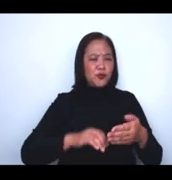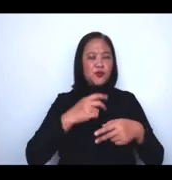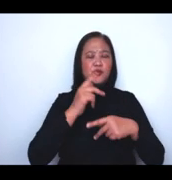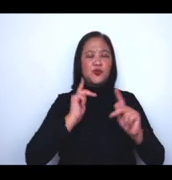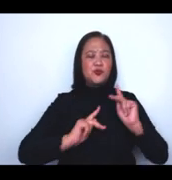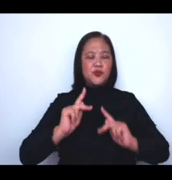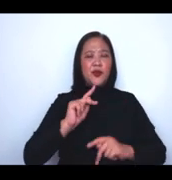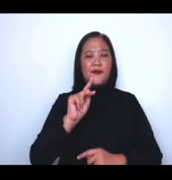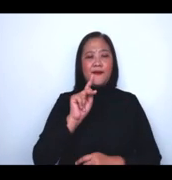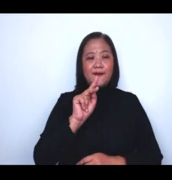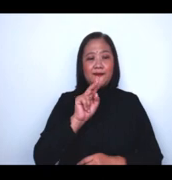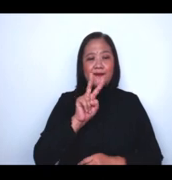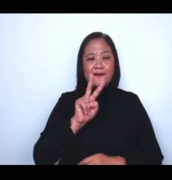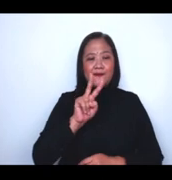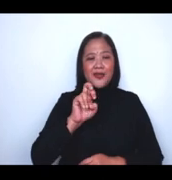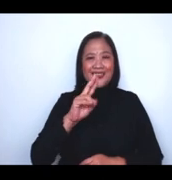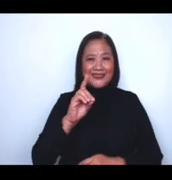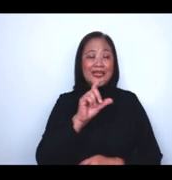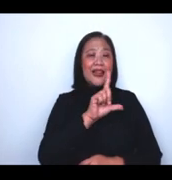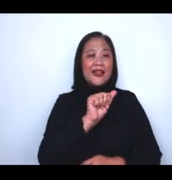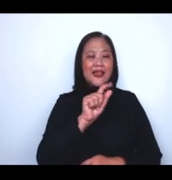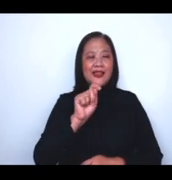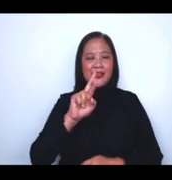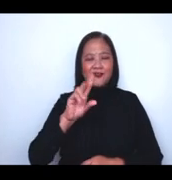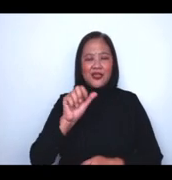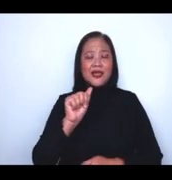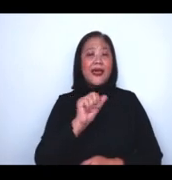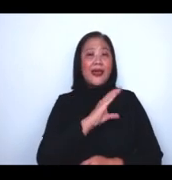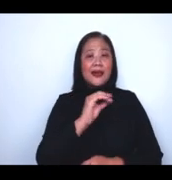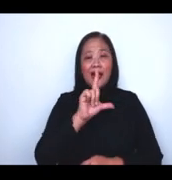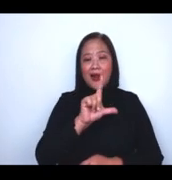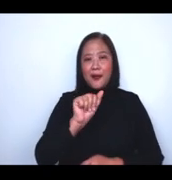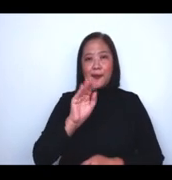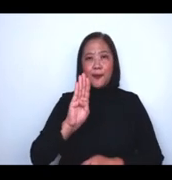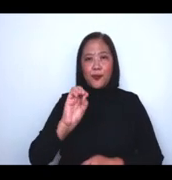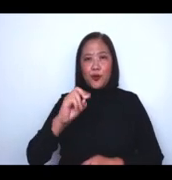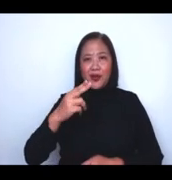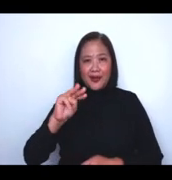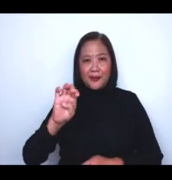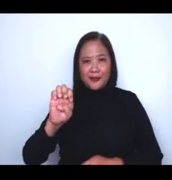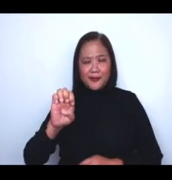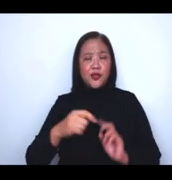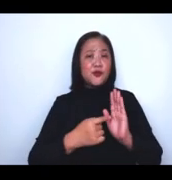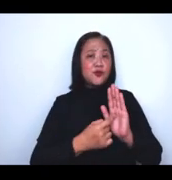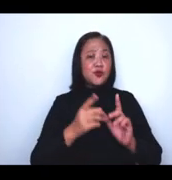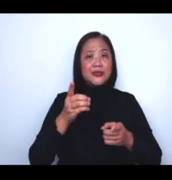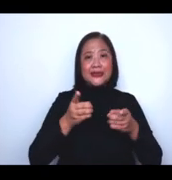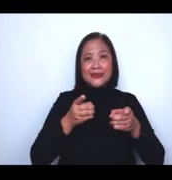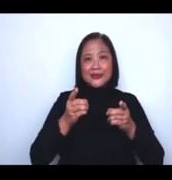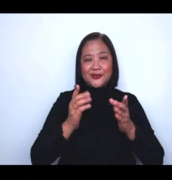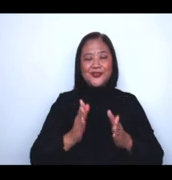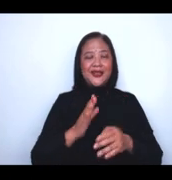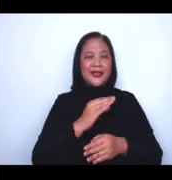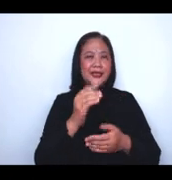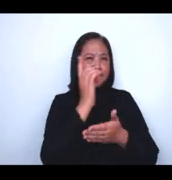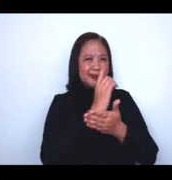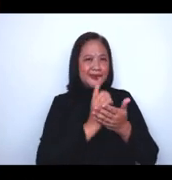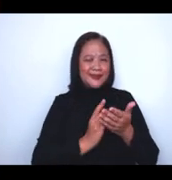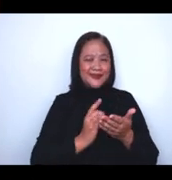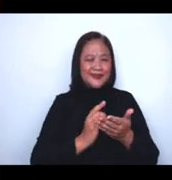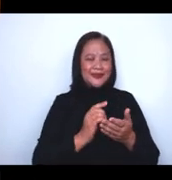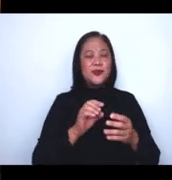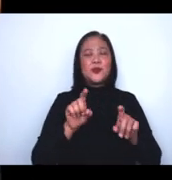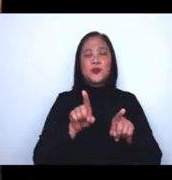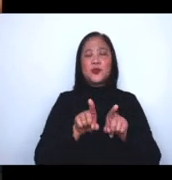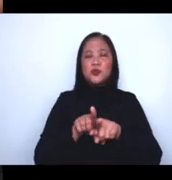productions of Verdi's La Traviata and Puccini's La Bohème featured not only his direction and design, but his